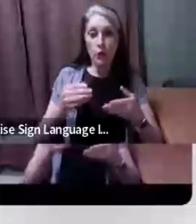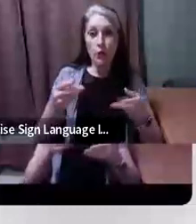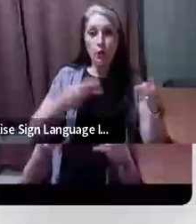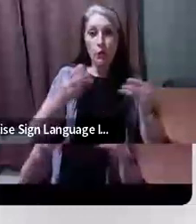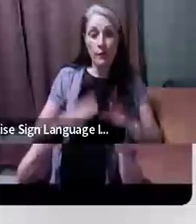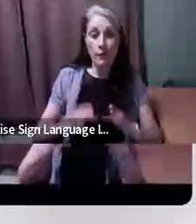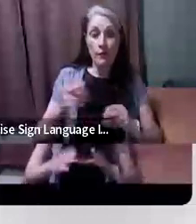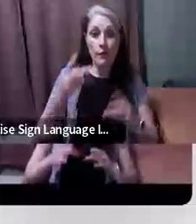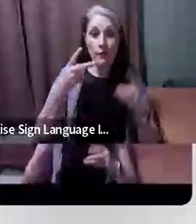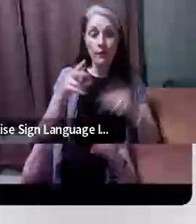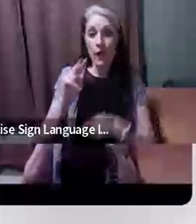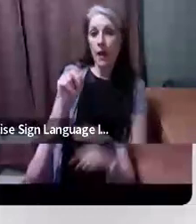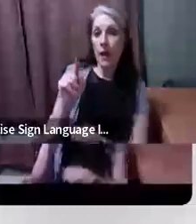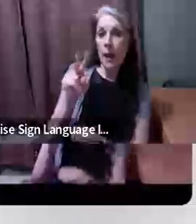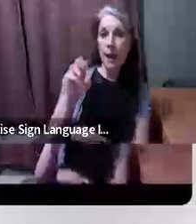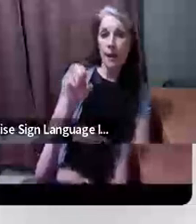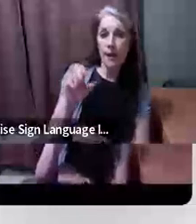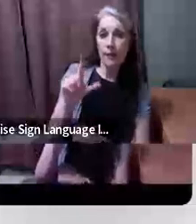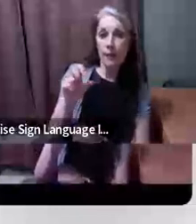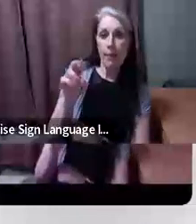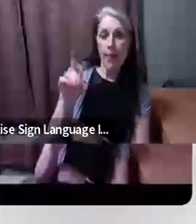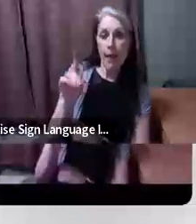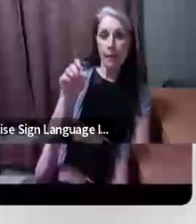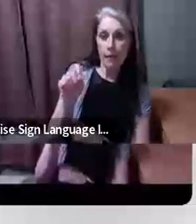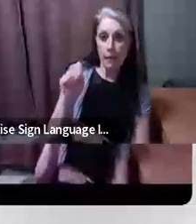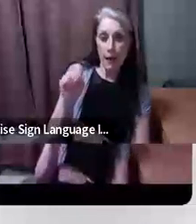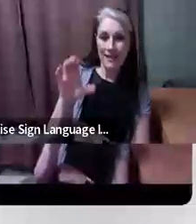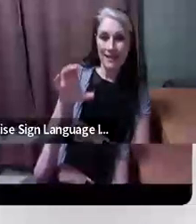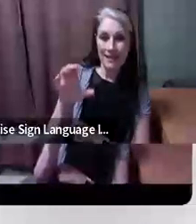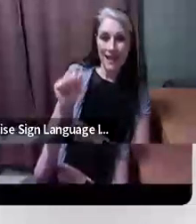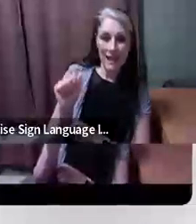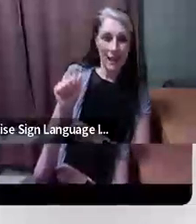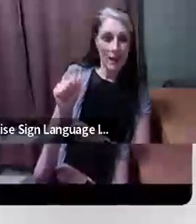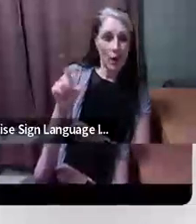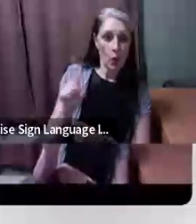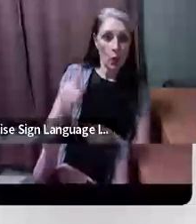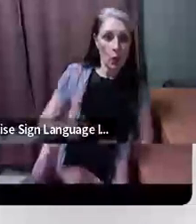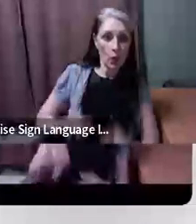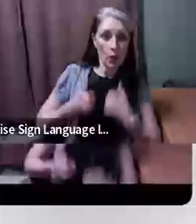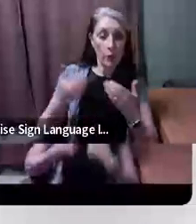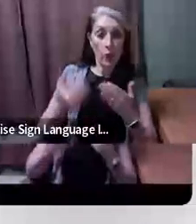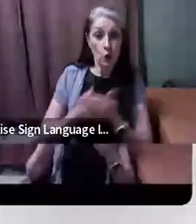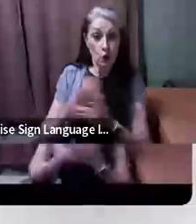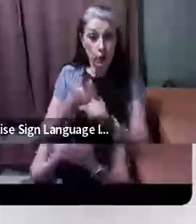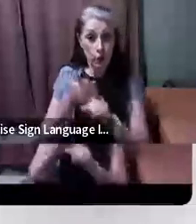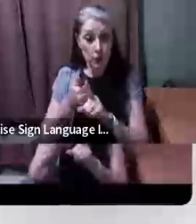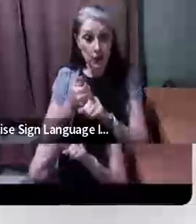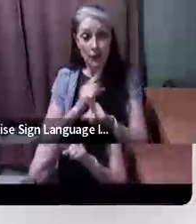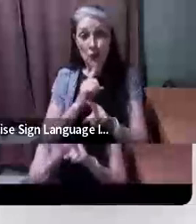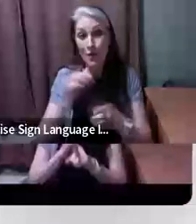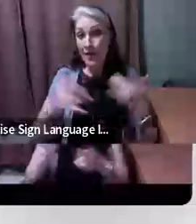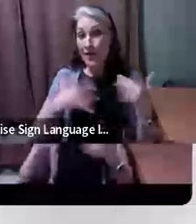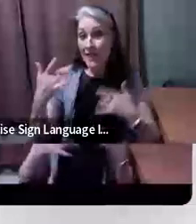nativeland.ca to find more about whose land you currently reside on. If this is a new practice for you, it's really